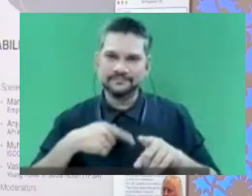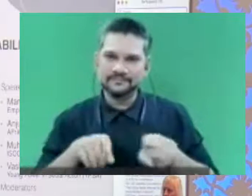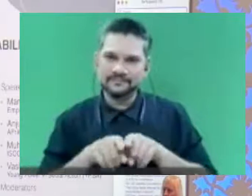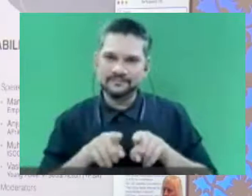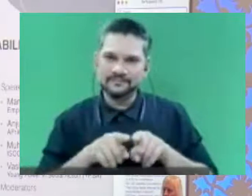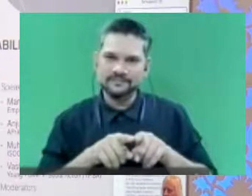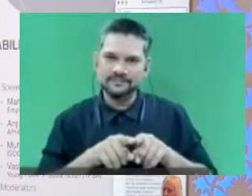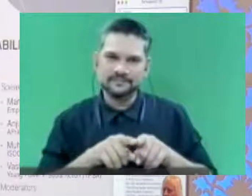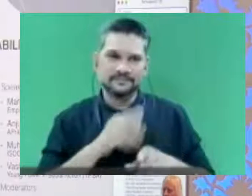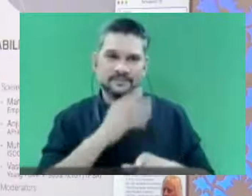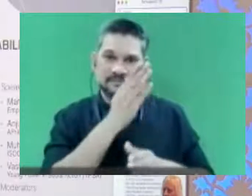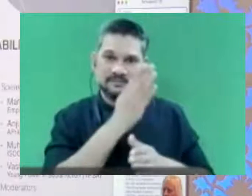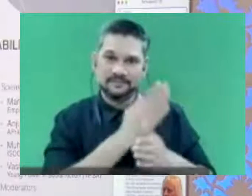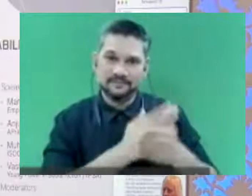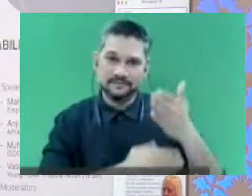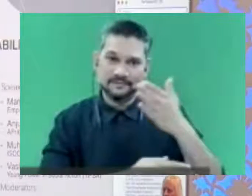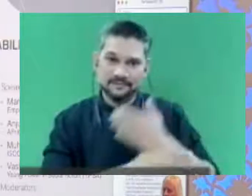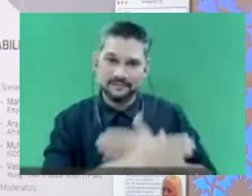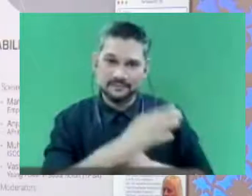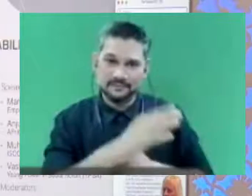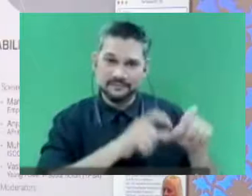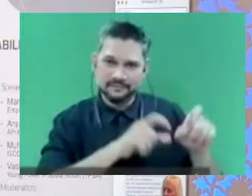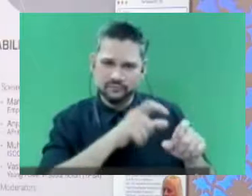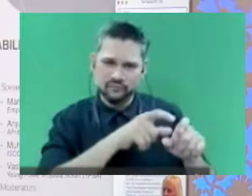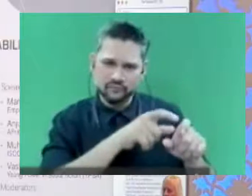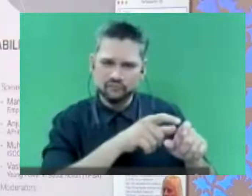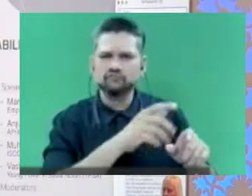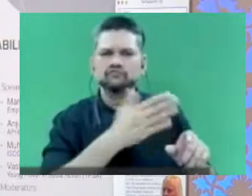for people with disabilities.